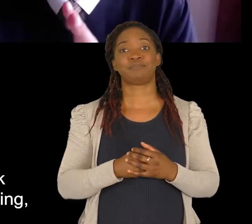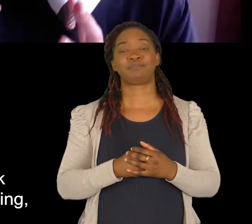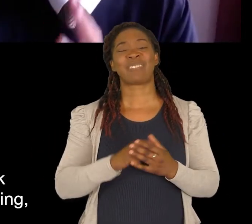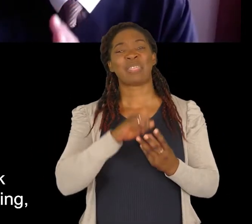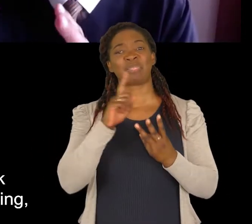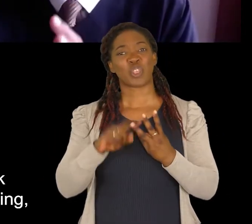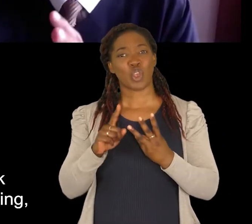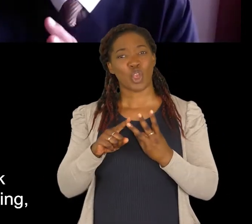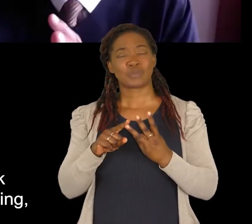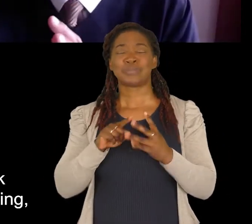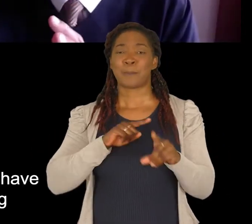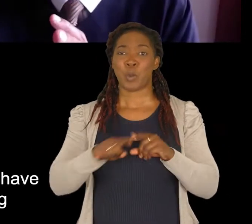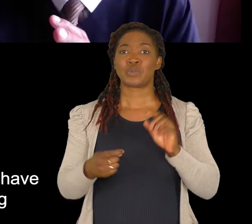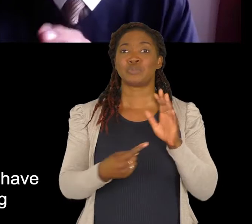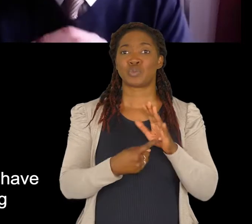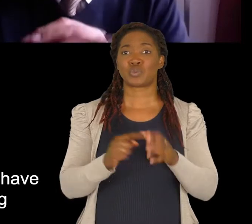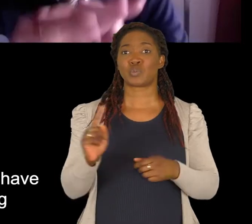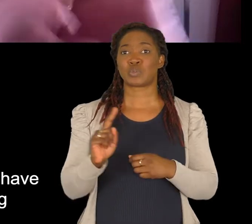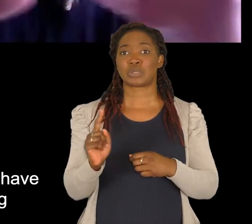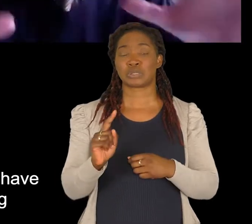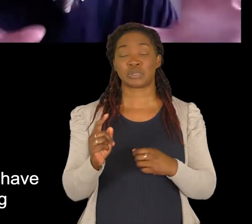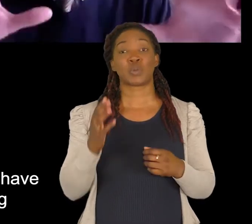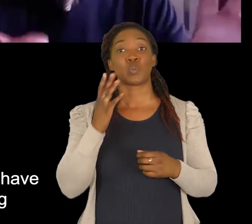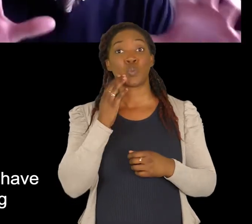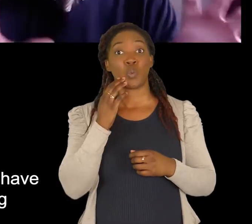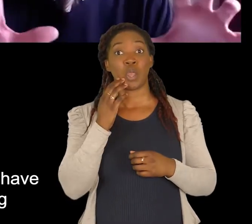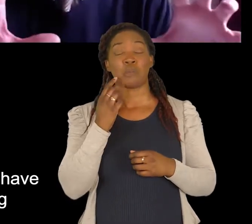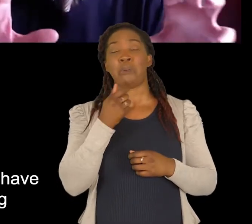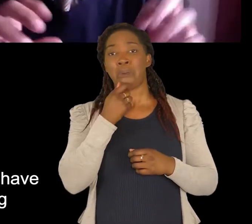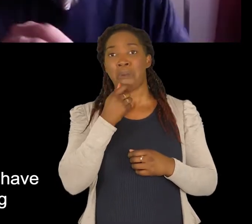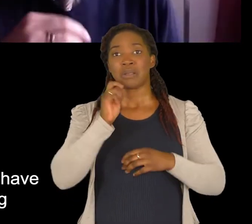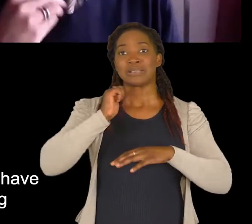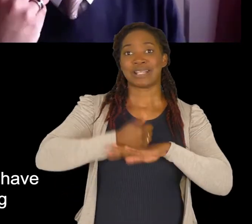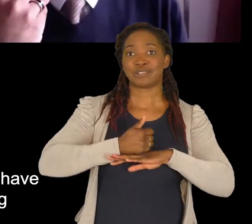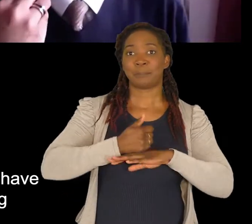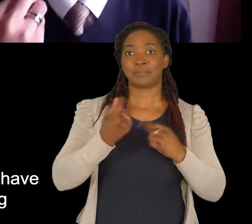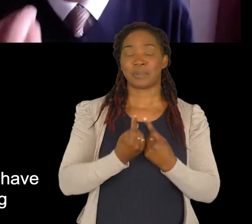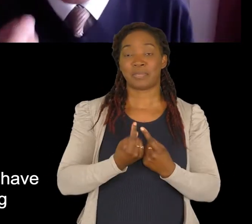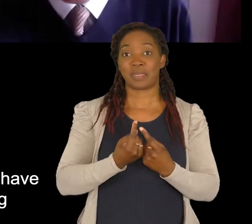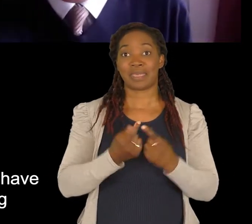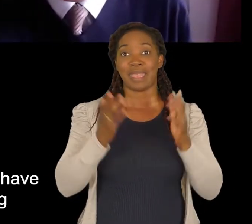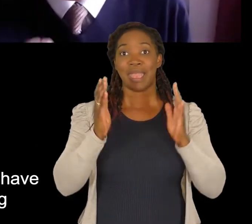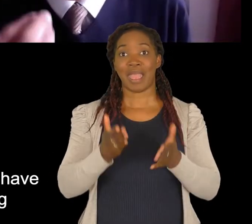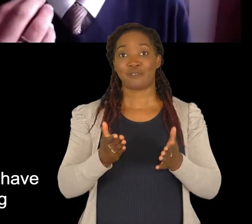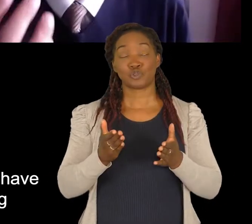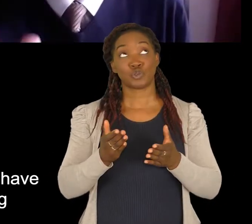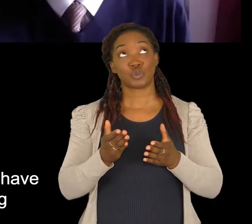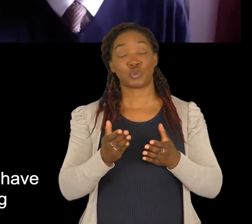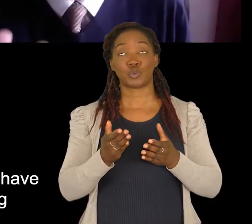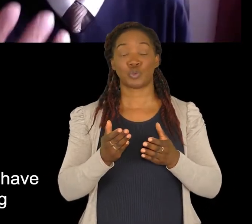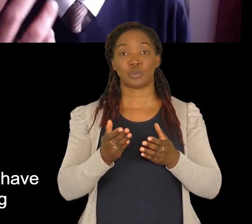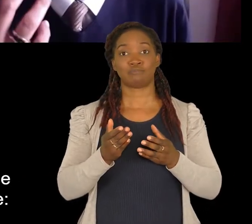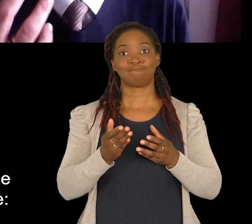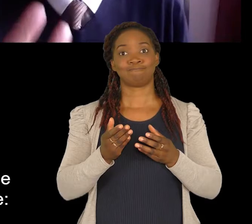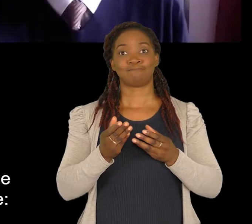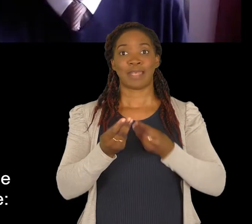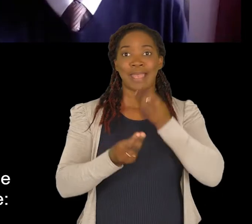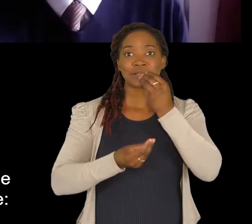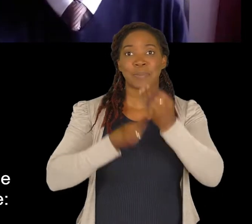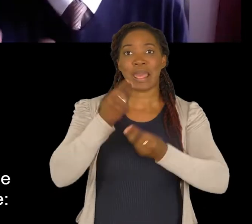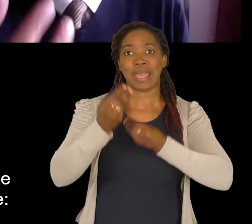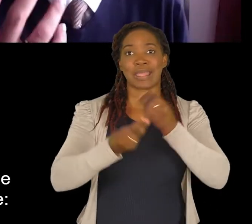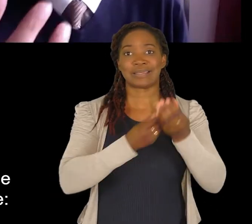third and probably the most important thing, Rosa, is when you do set something up, you have to be able to articulate what you're doing